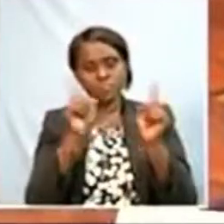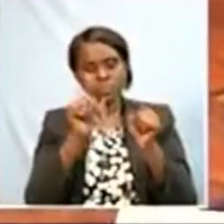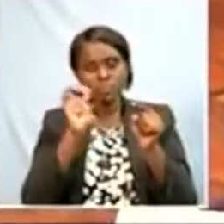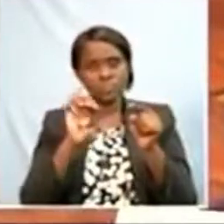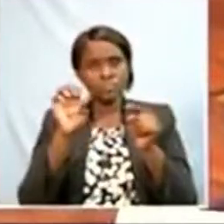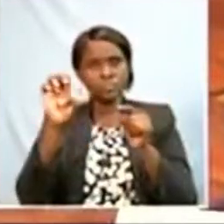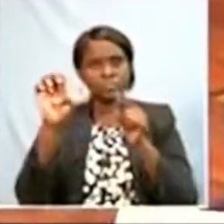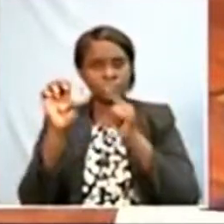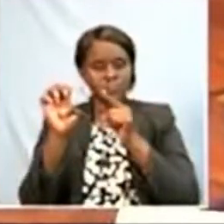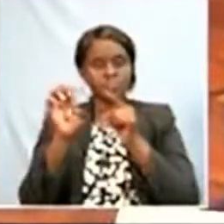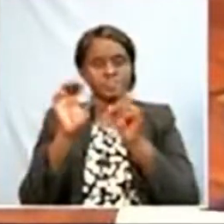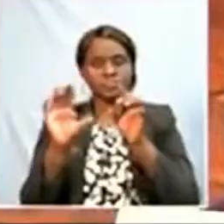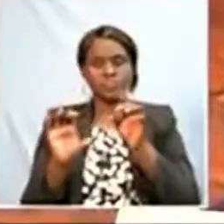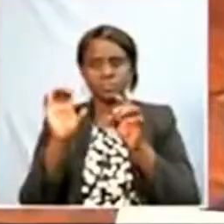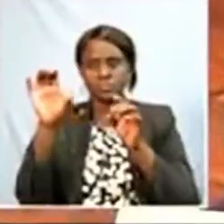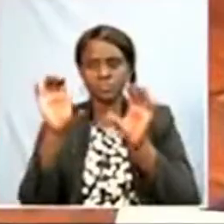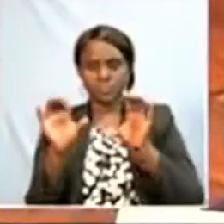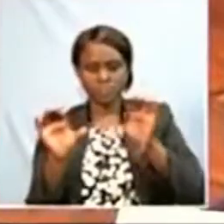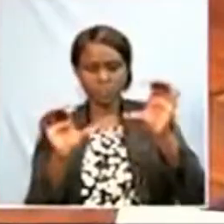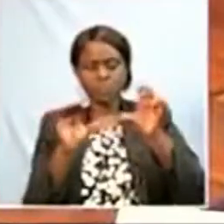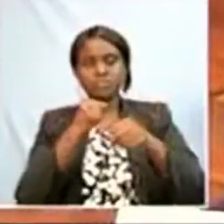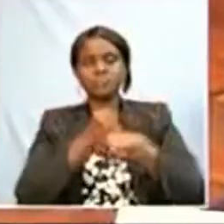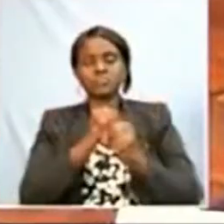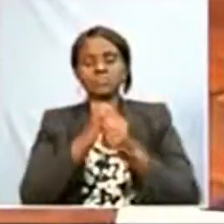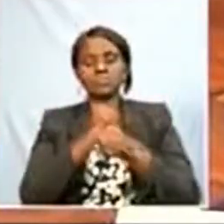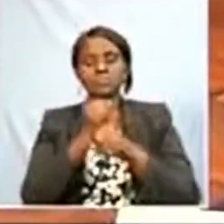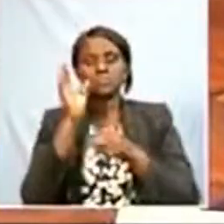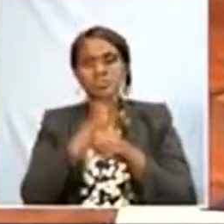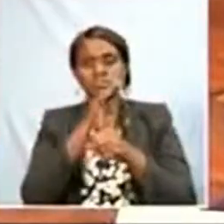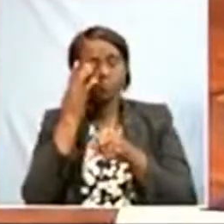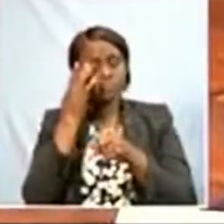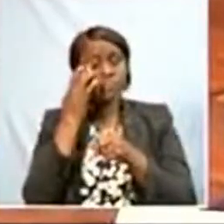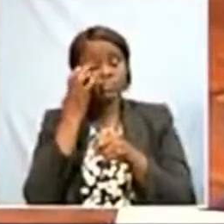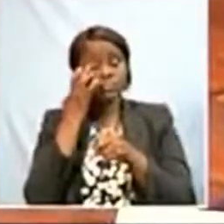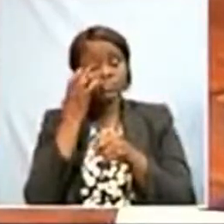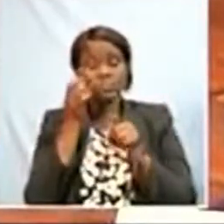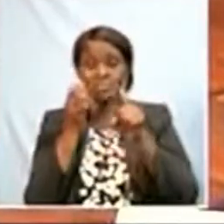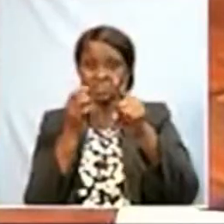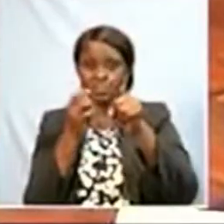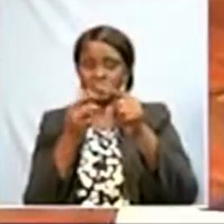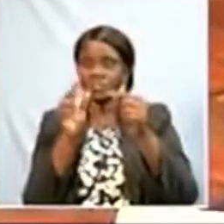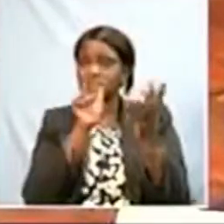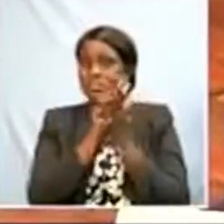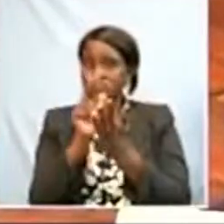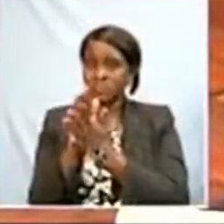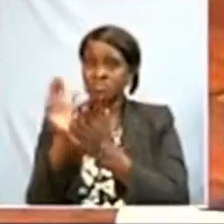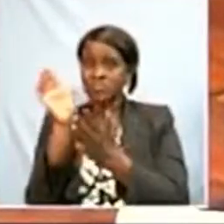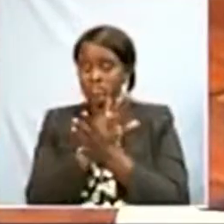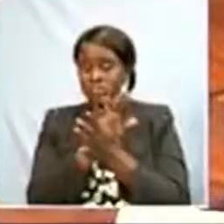whenever allocations were being made. But you were assigning?